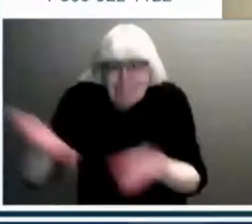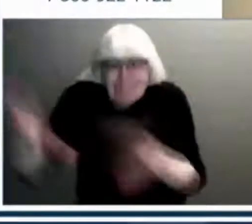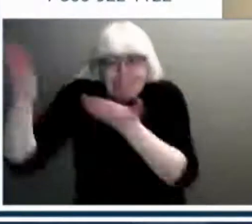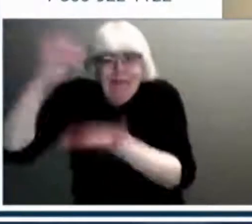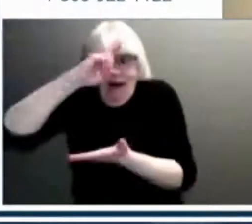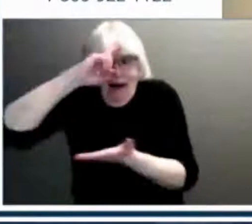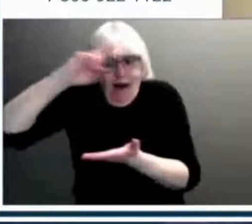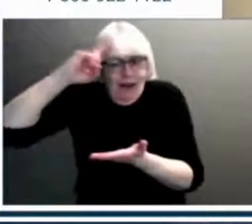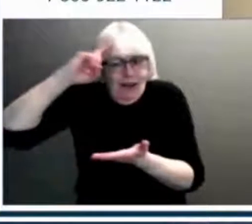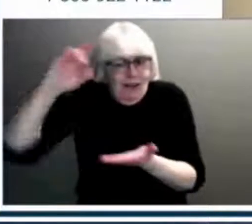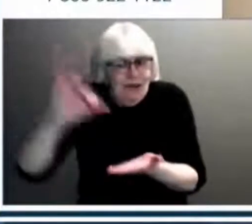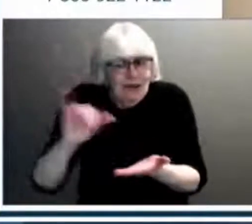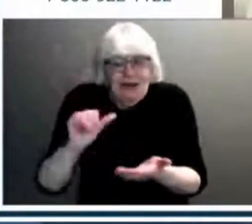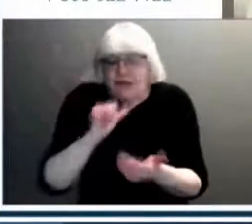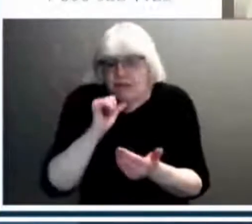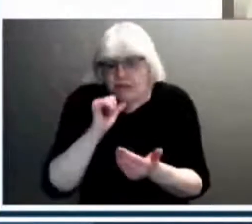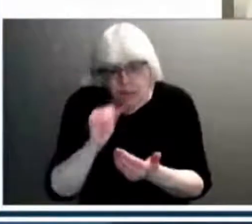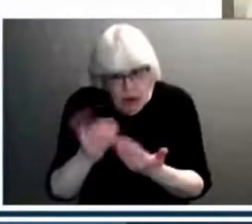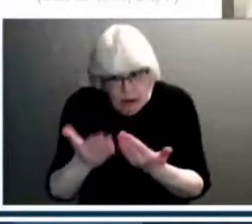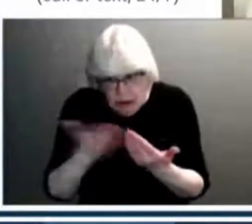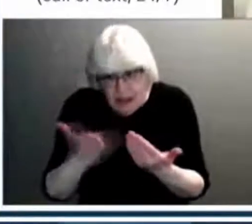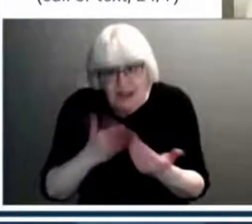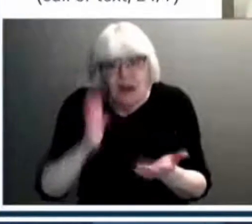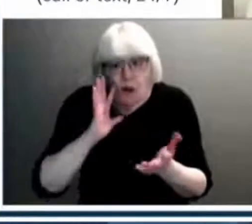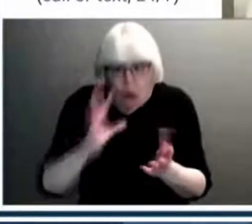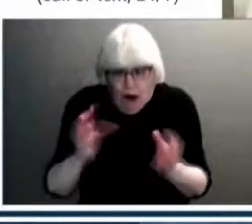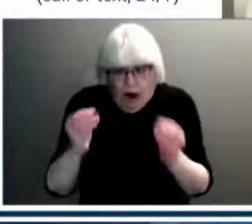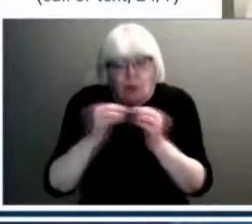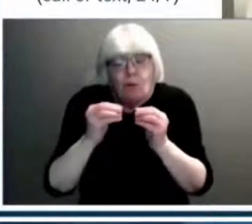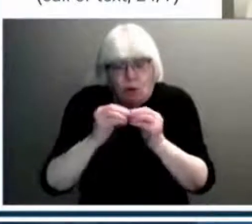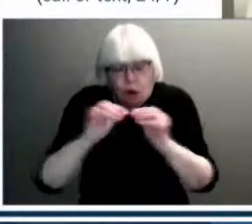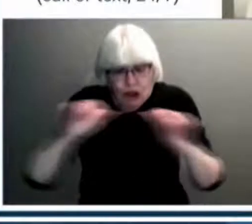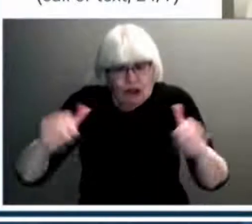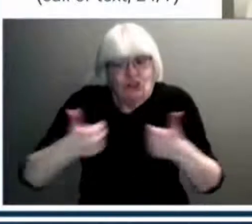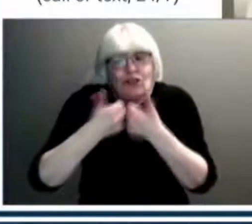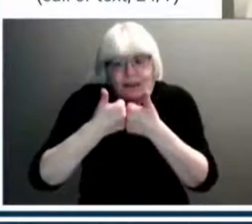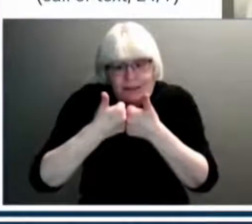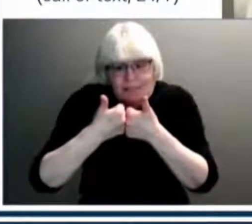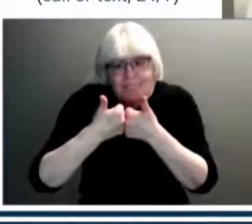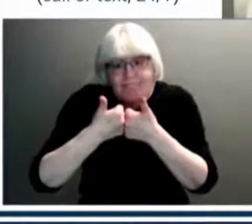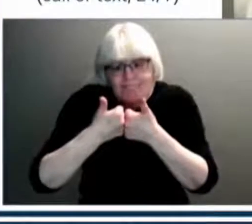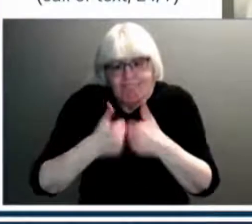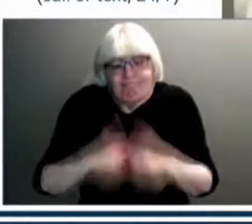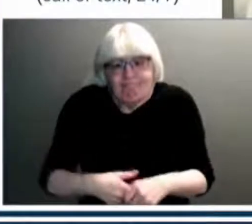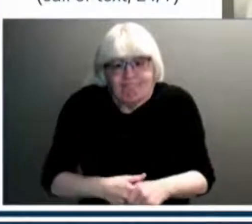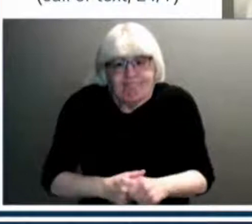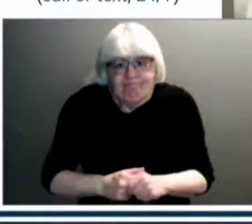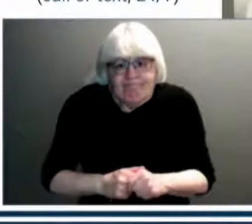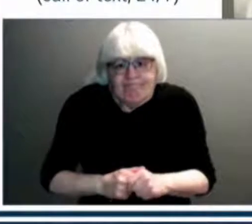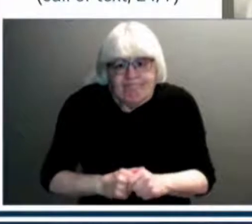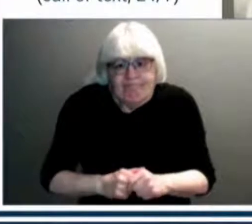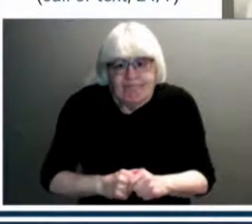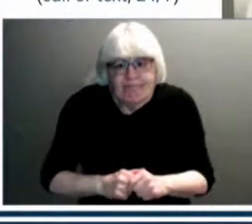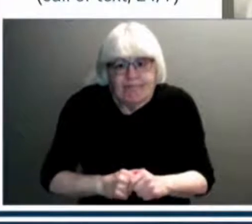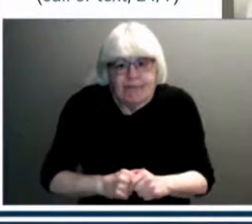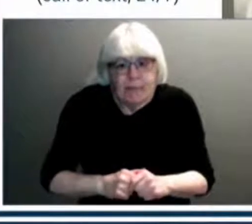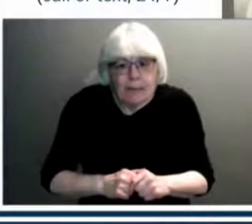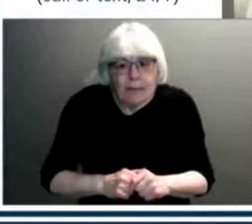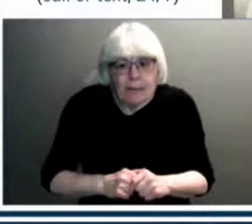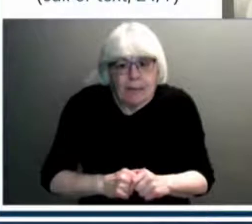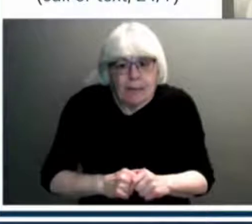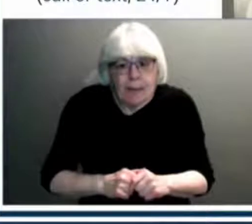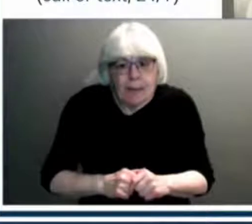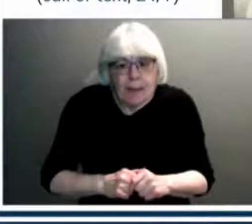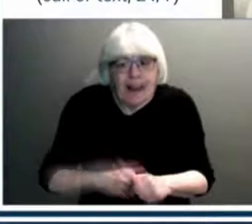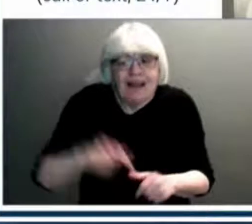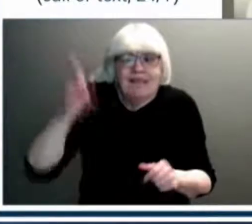ahead. Go ahead with your follow-up, Keith. Yes, this is for a colleague in Quebec. As you know, your colleague in Quebec, Dr. Arruda, suddenly resigned